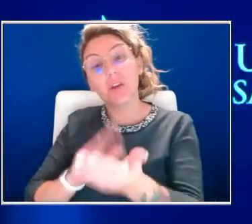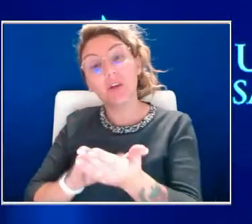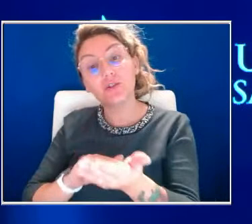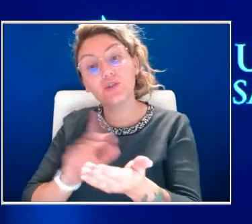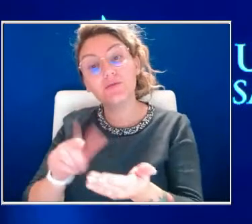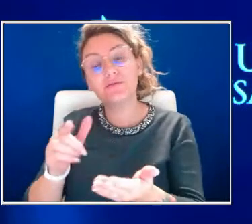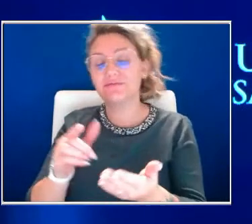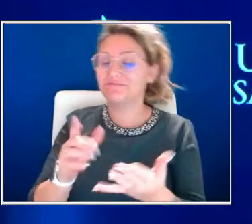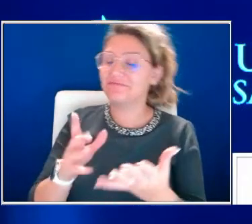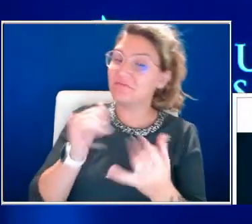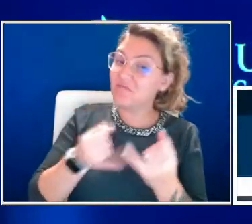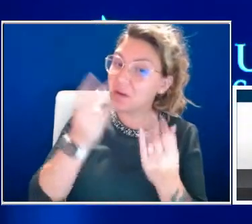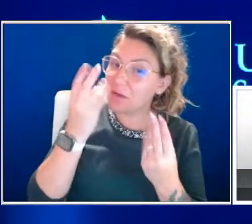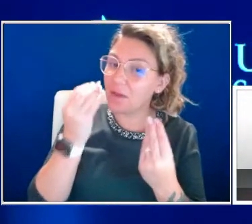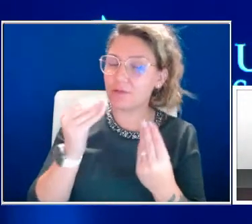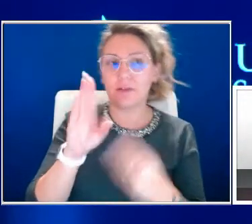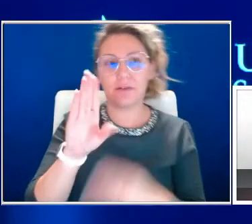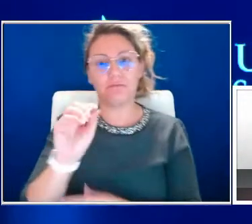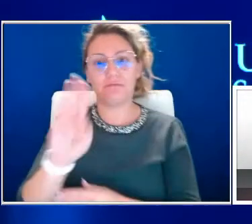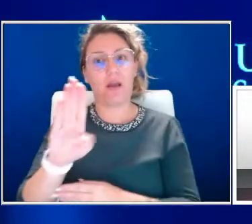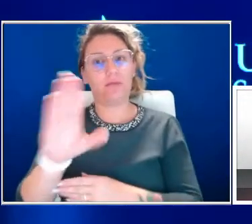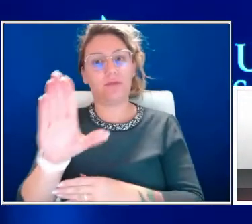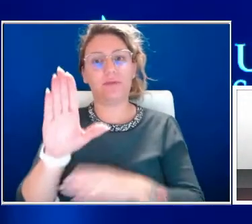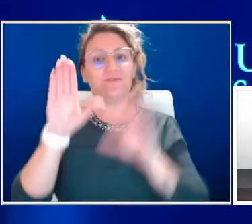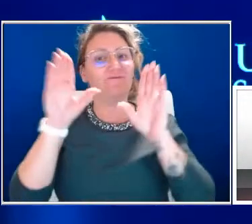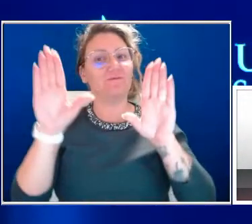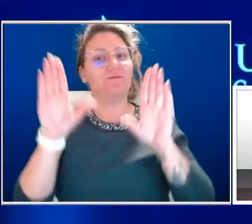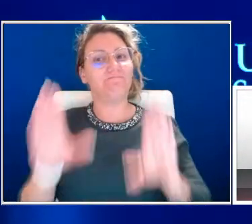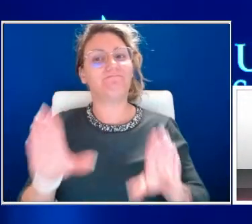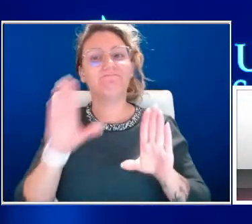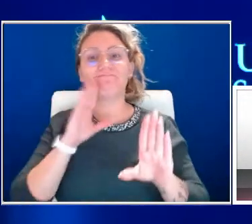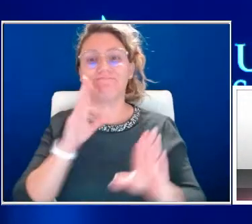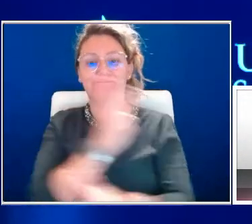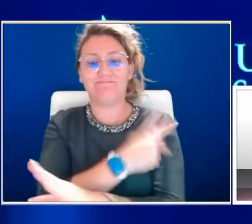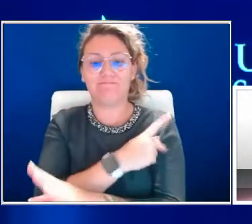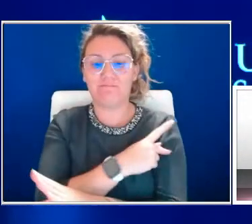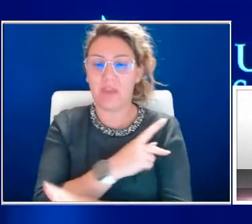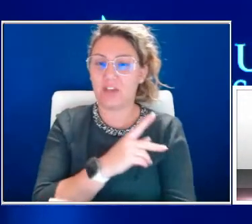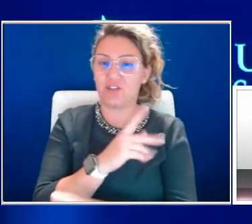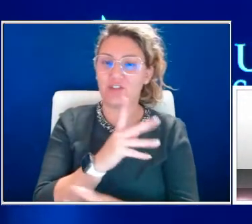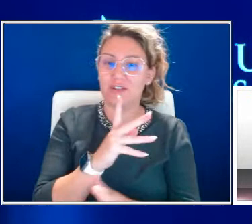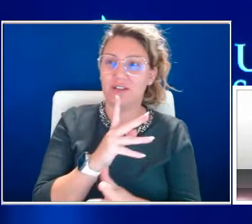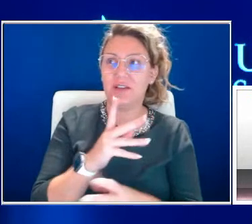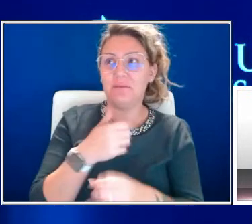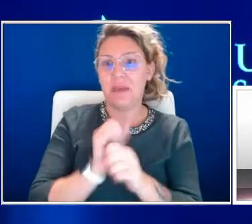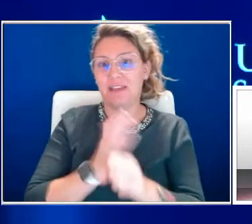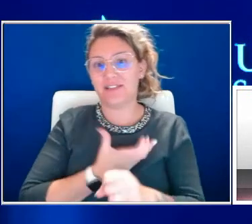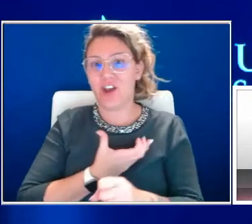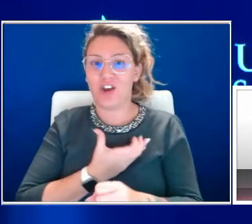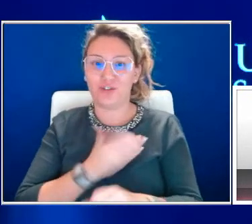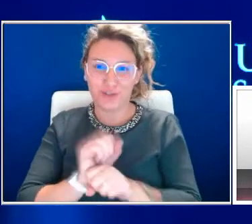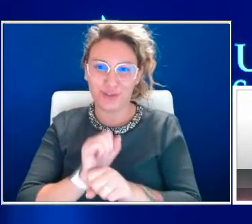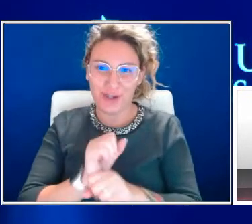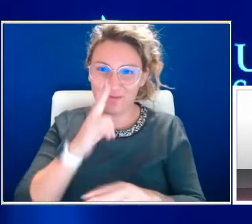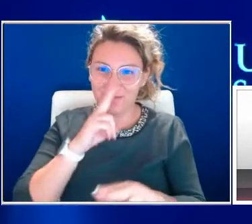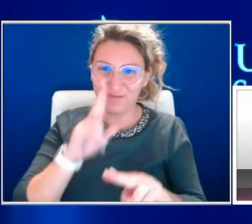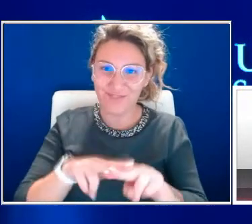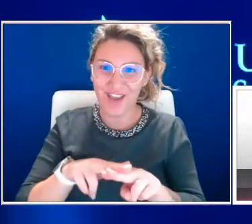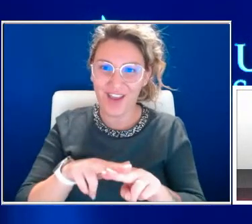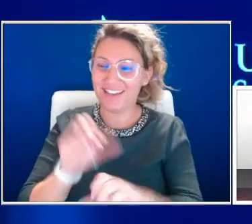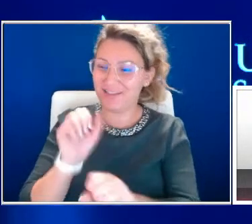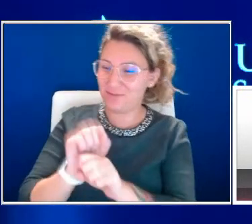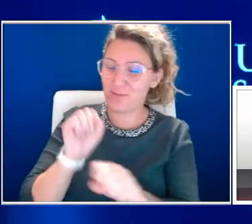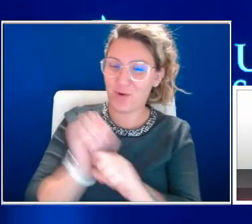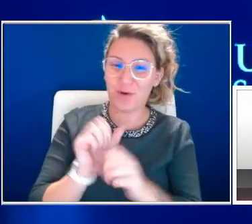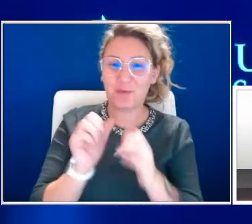a fantastic patient, and patients like Bob that makes our job fun, as is working with such an